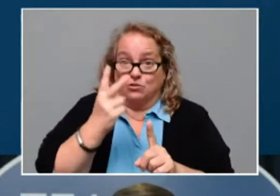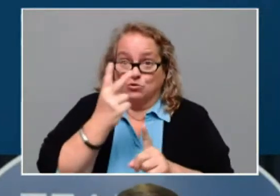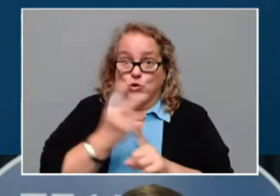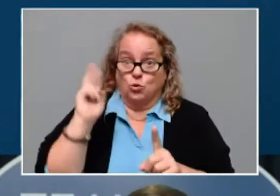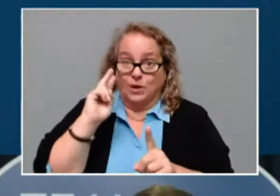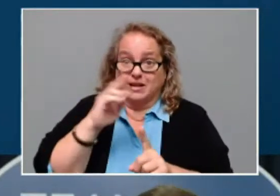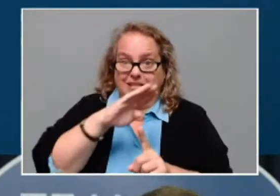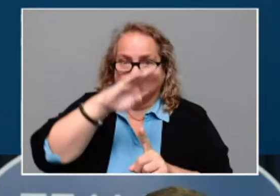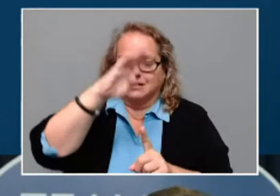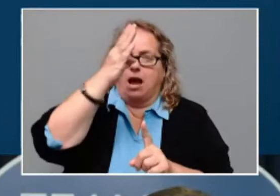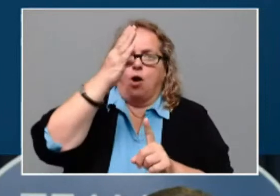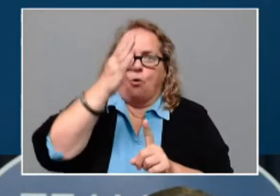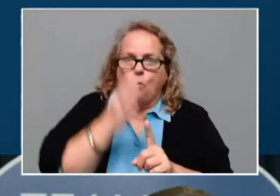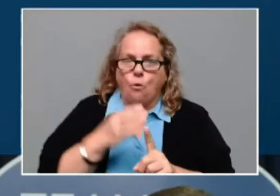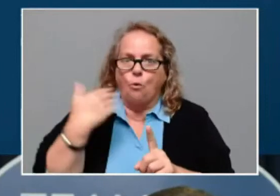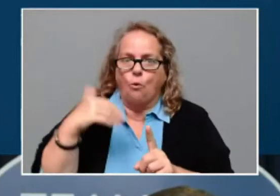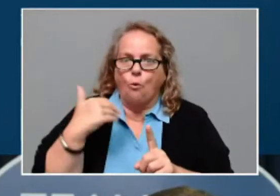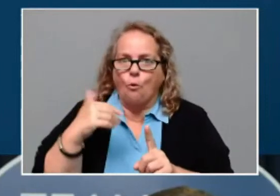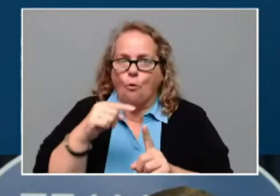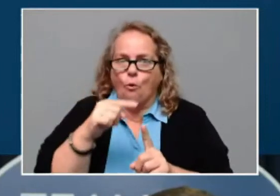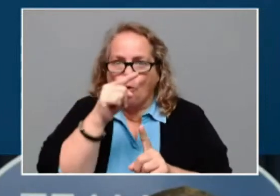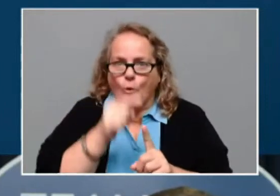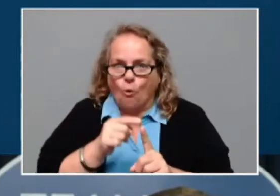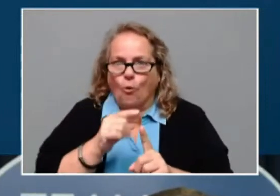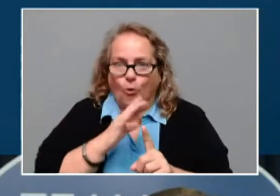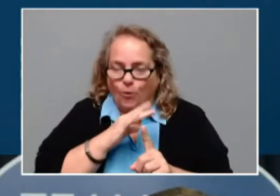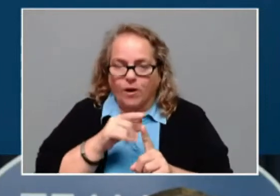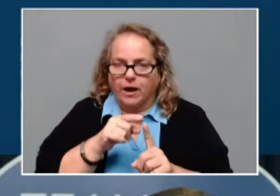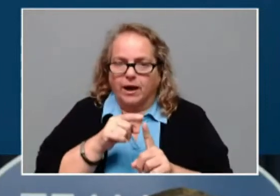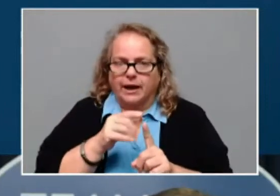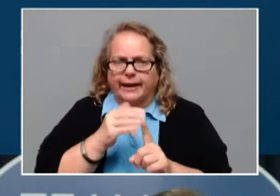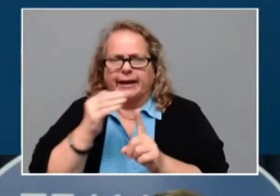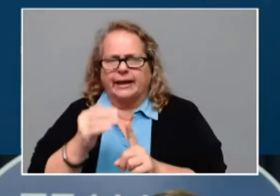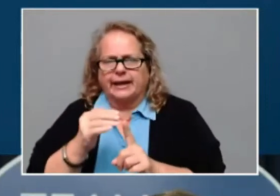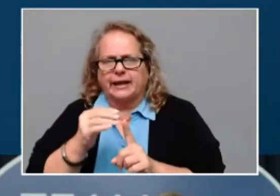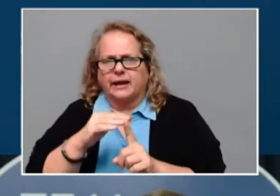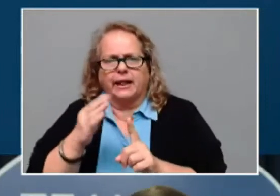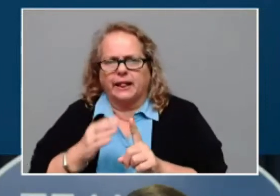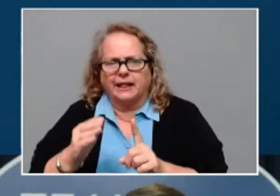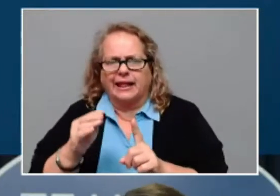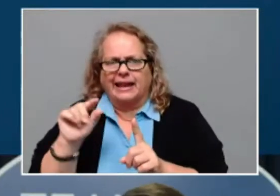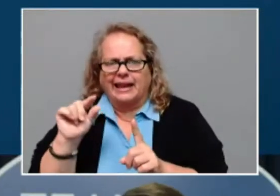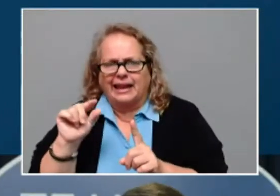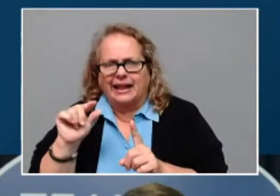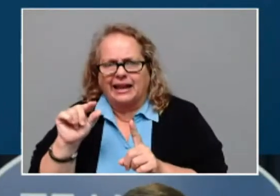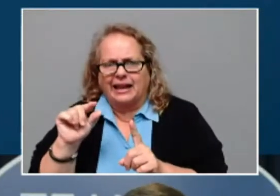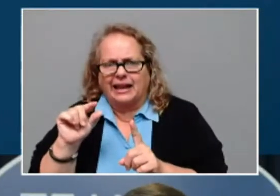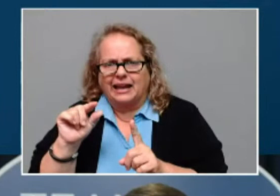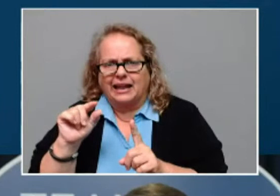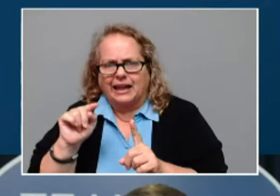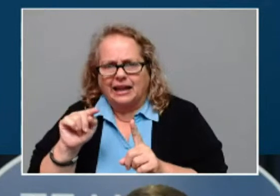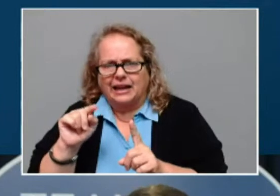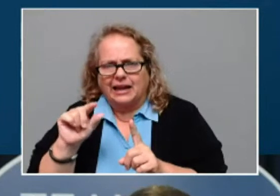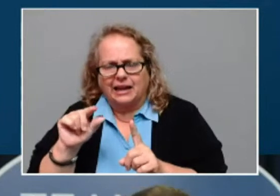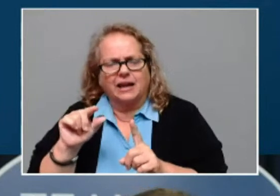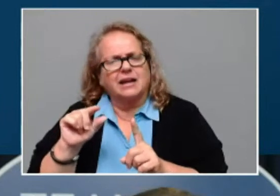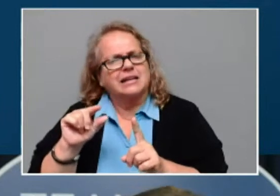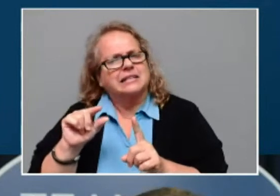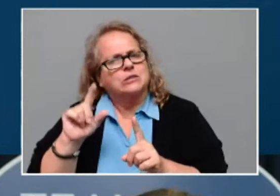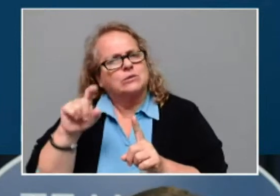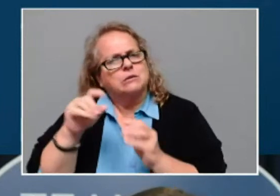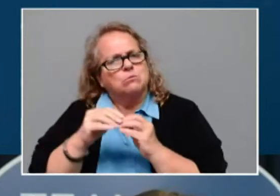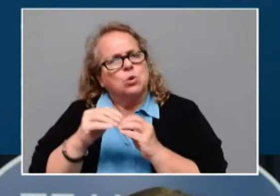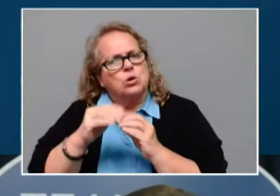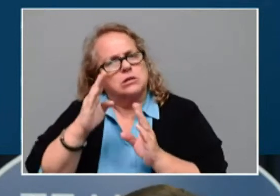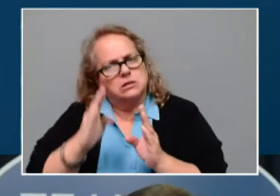drop at a significant rate week to week. We want to make sure that we don't have one drop and a